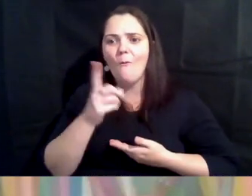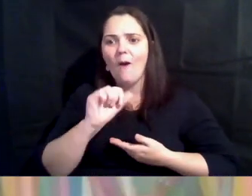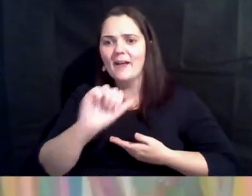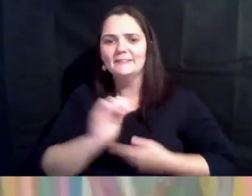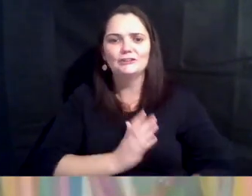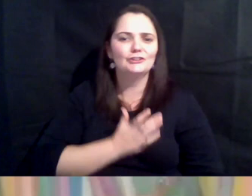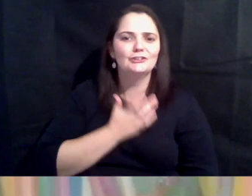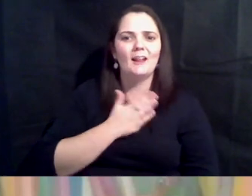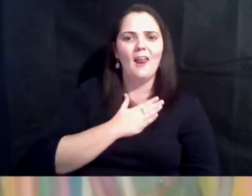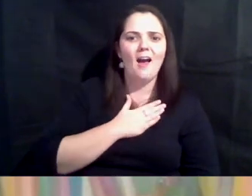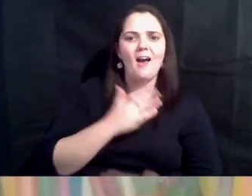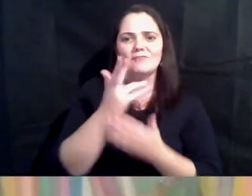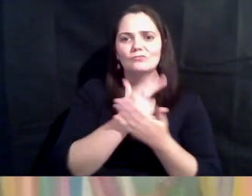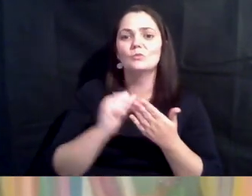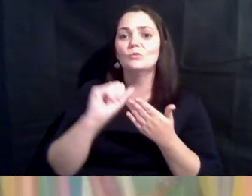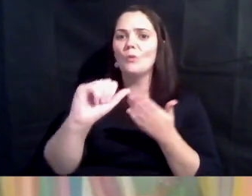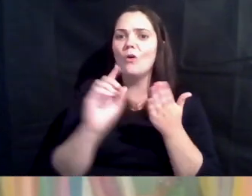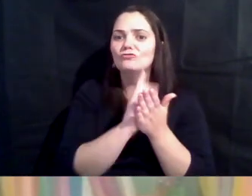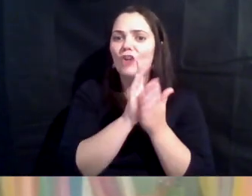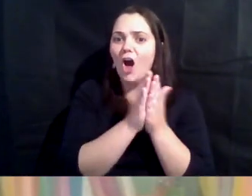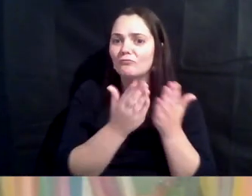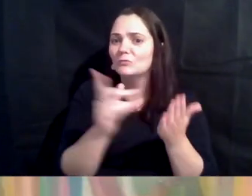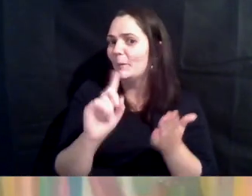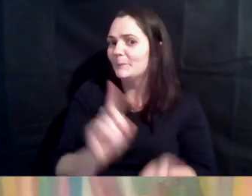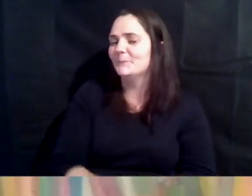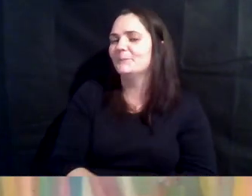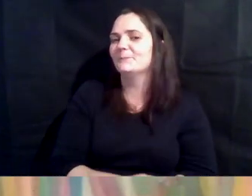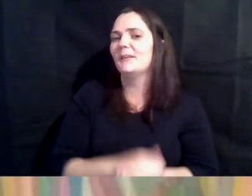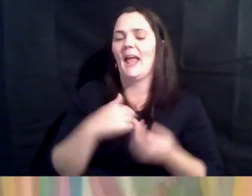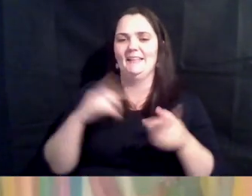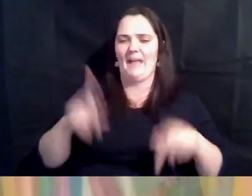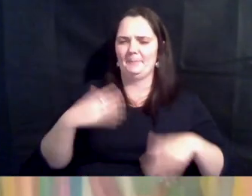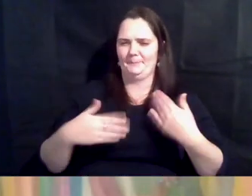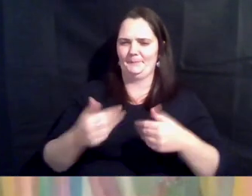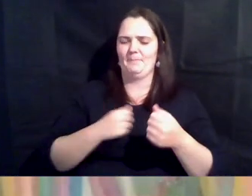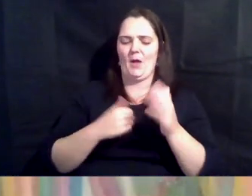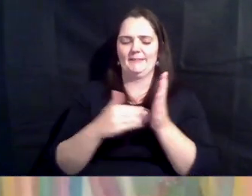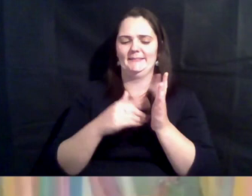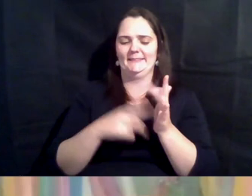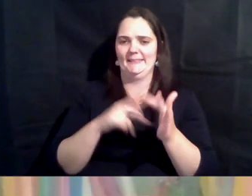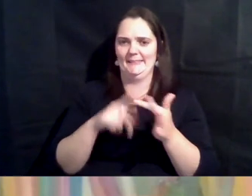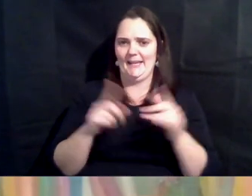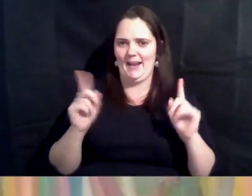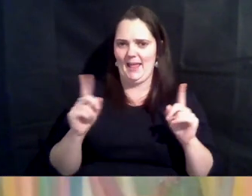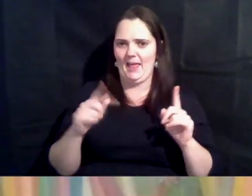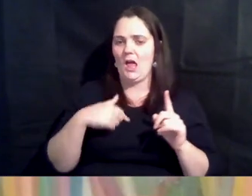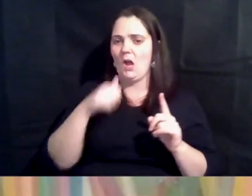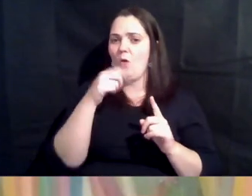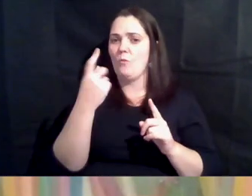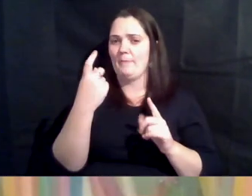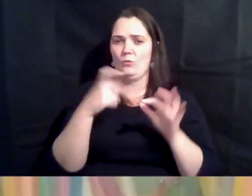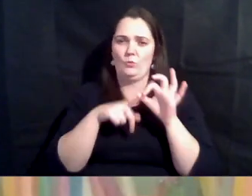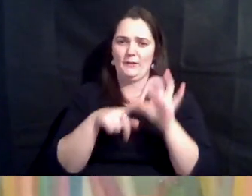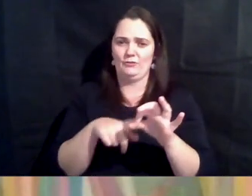Okay, so with that in mind, I'm going to launch straight into this zine. I do want to do one more poll though, because this is actually a